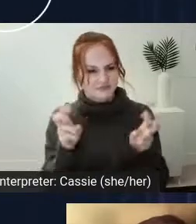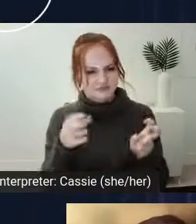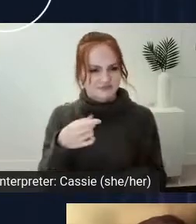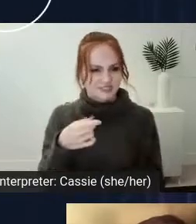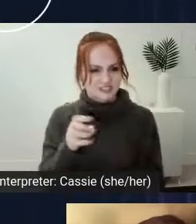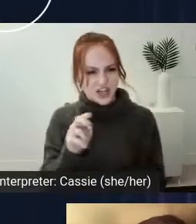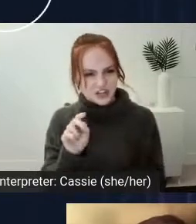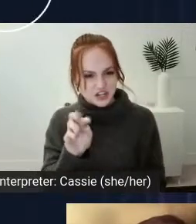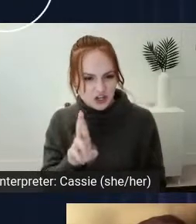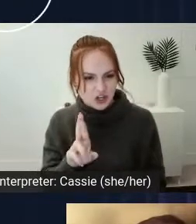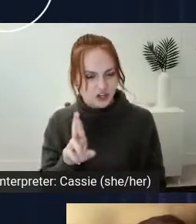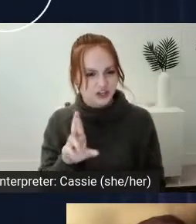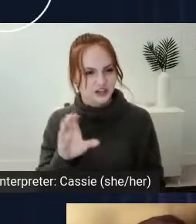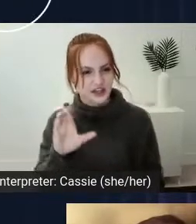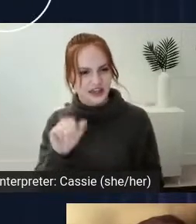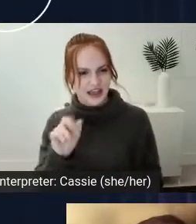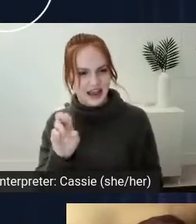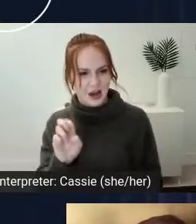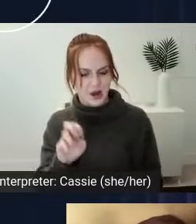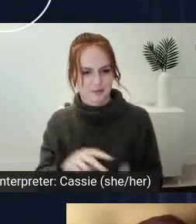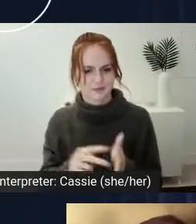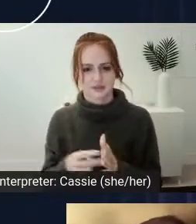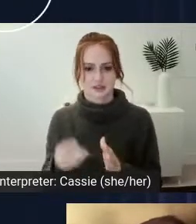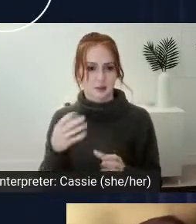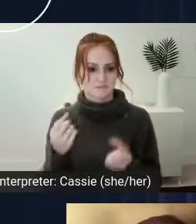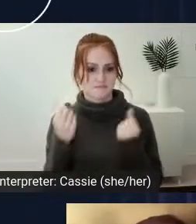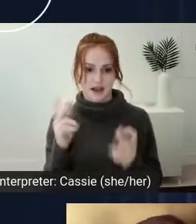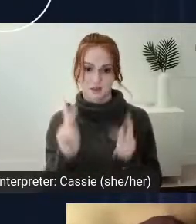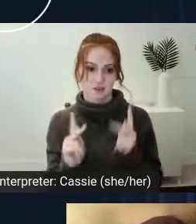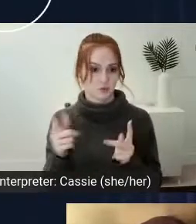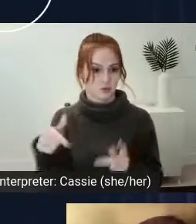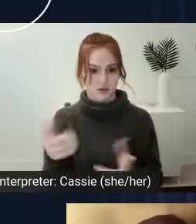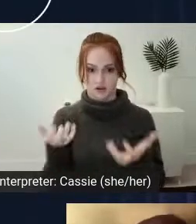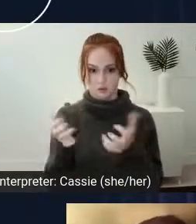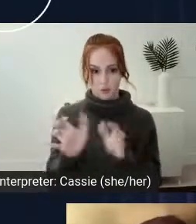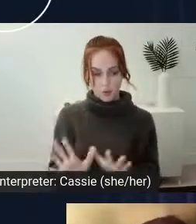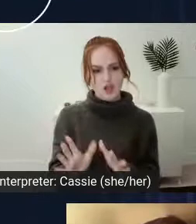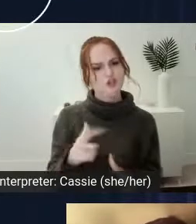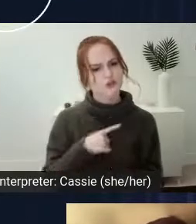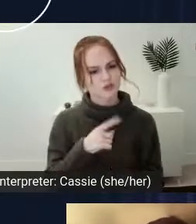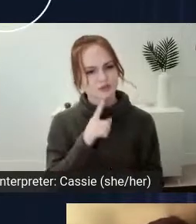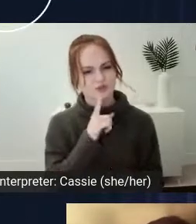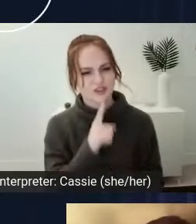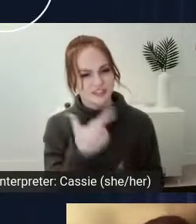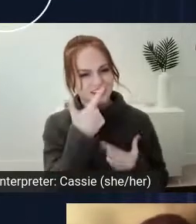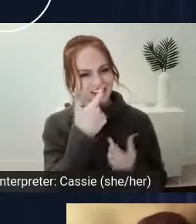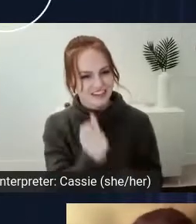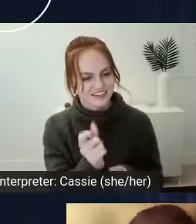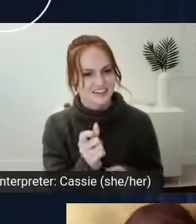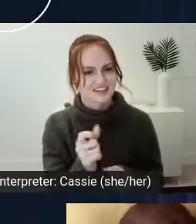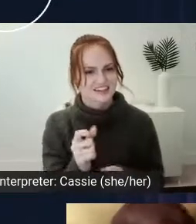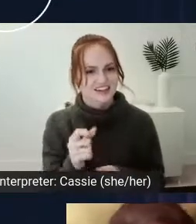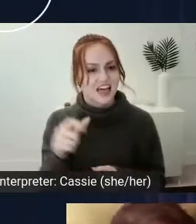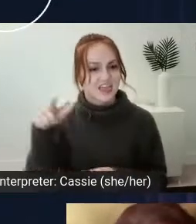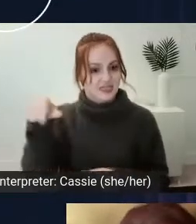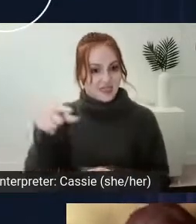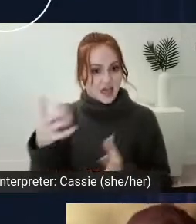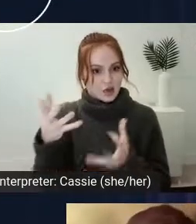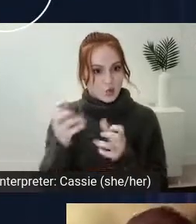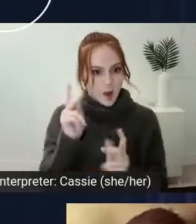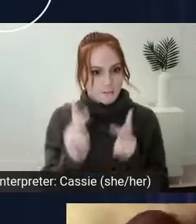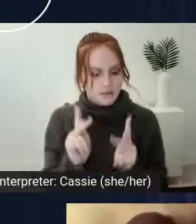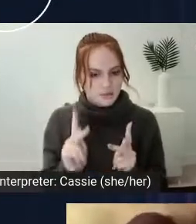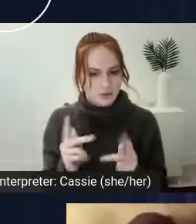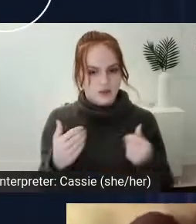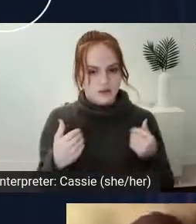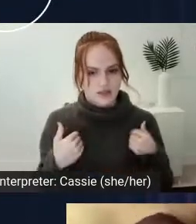affirming care that many people don't even want. It's just so interesting the way that they want people to have uteruses and ovaries in